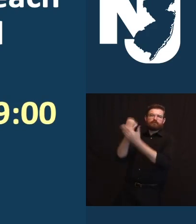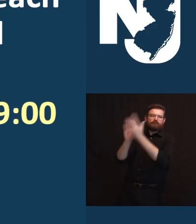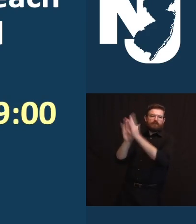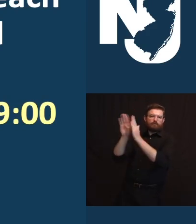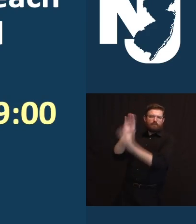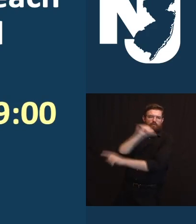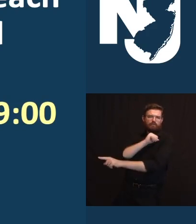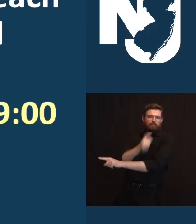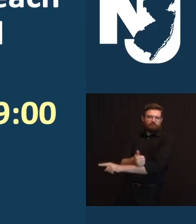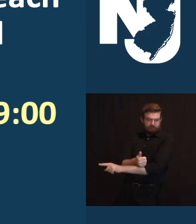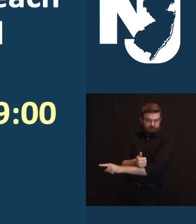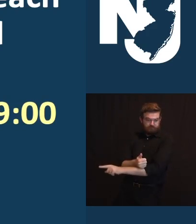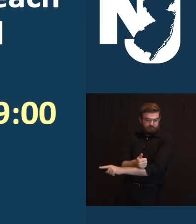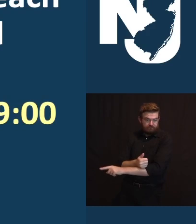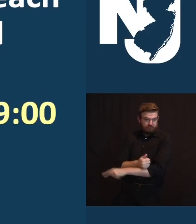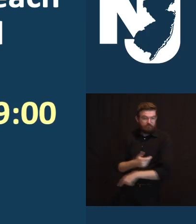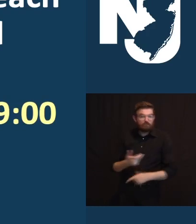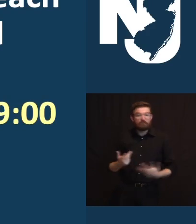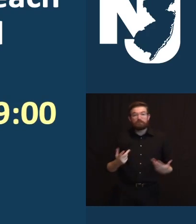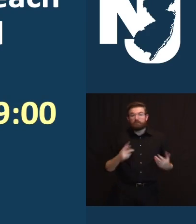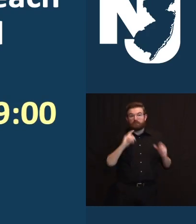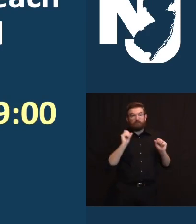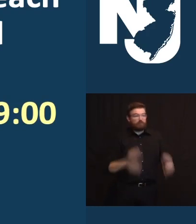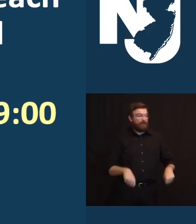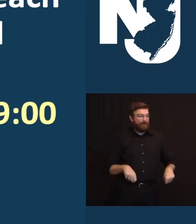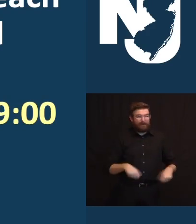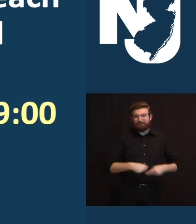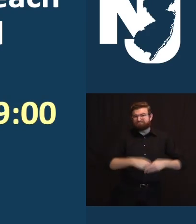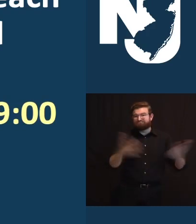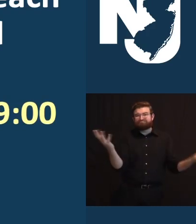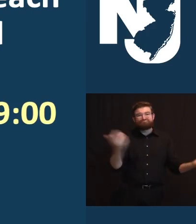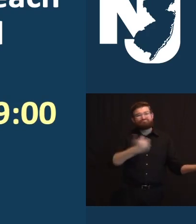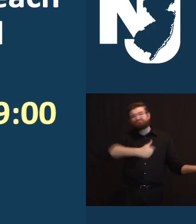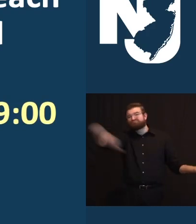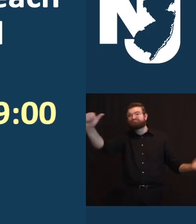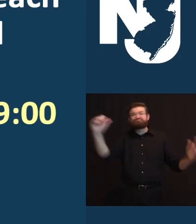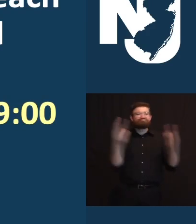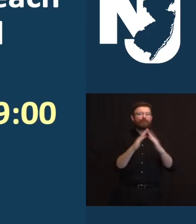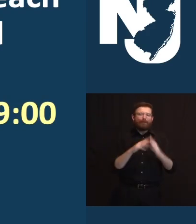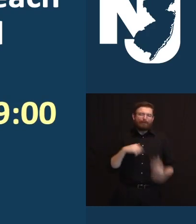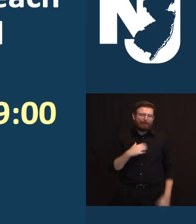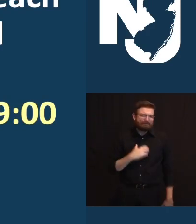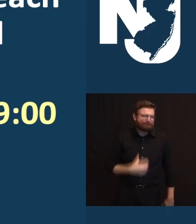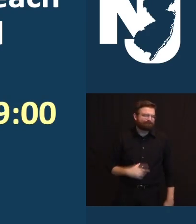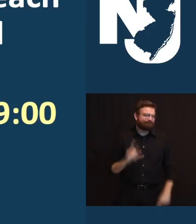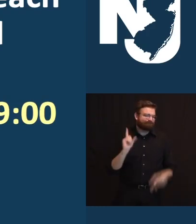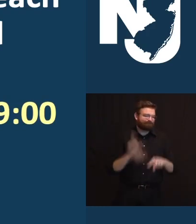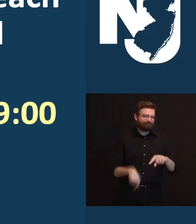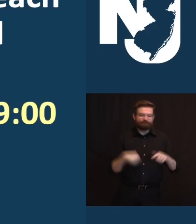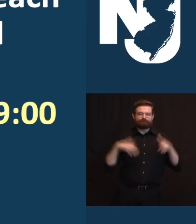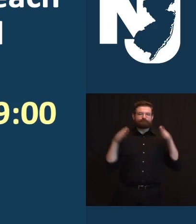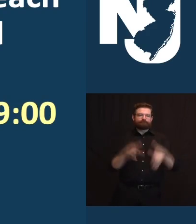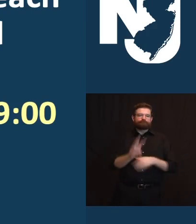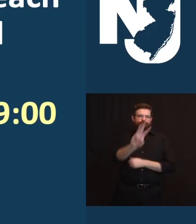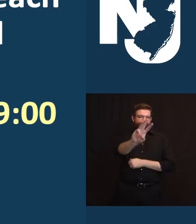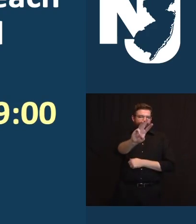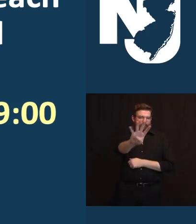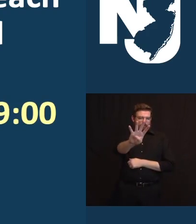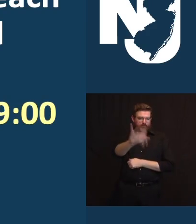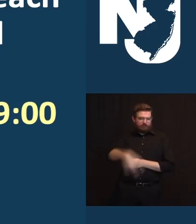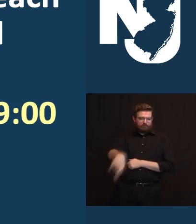state and we had the federal money to do so, more on that in a moment, we would. But this is the focus in where we start here. These are the